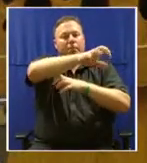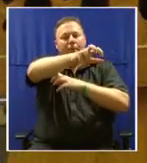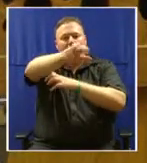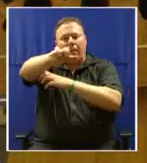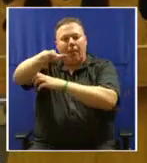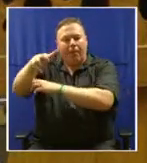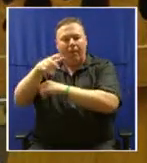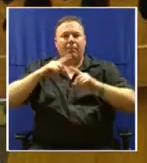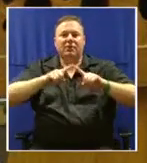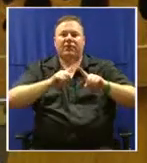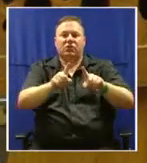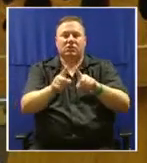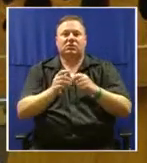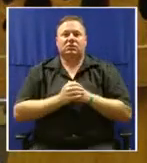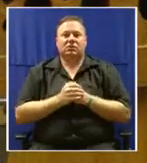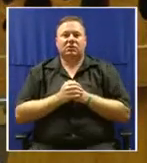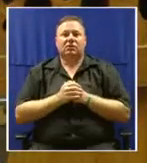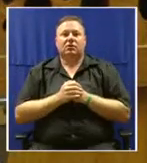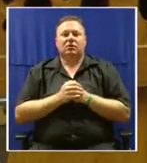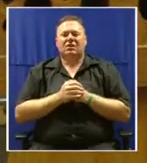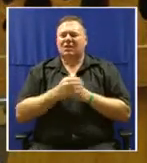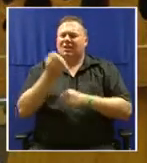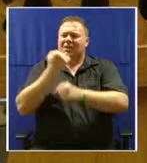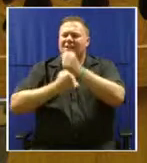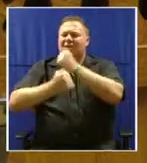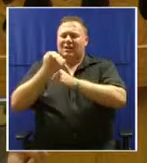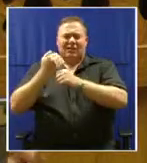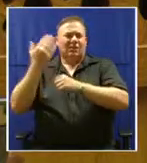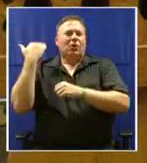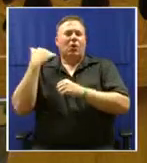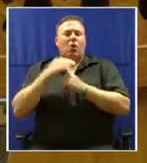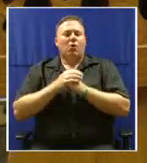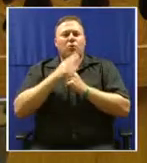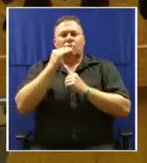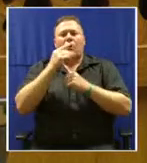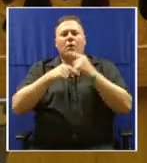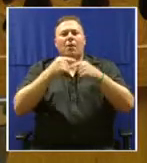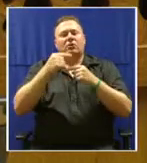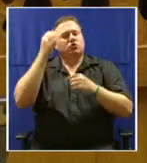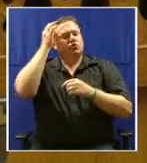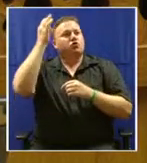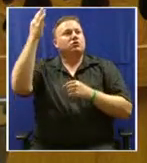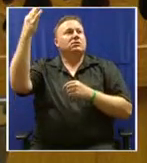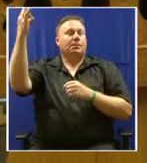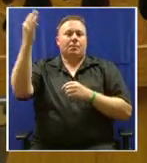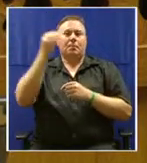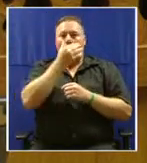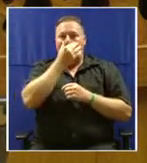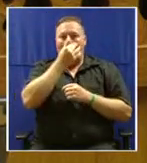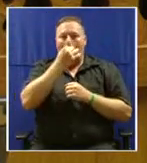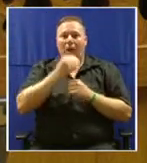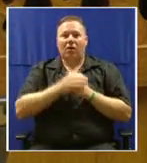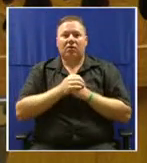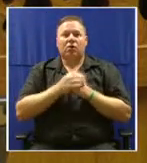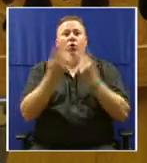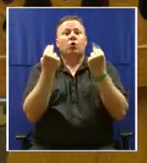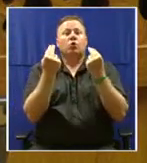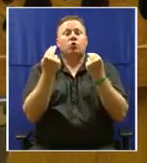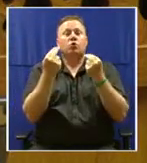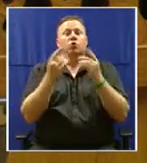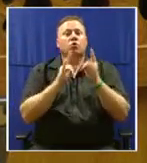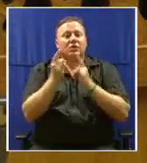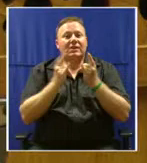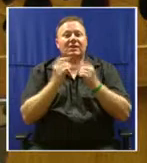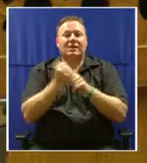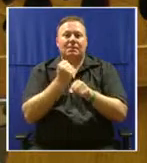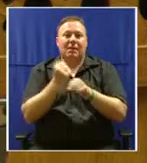provinces. 2 years ago, I spoke about the dream of building new cities